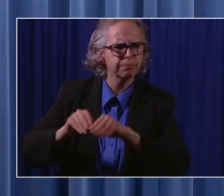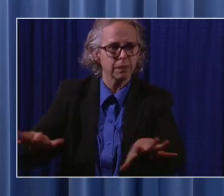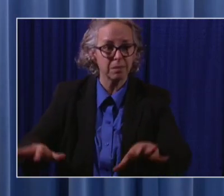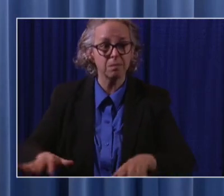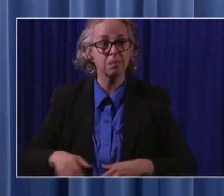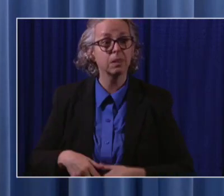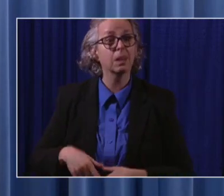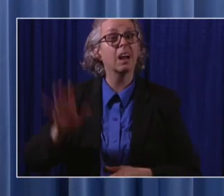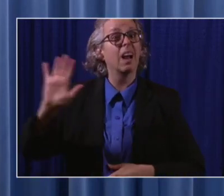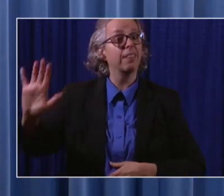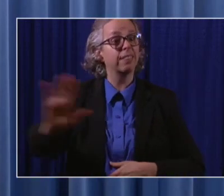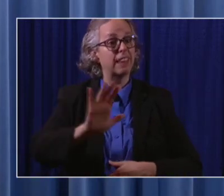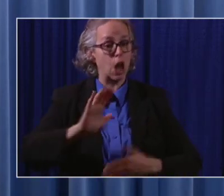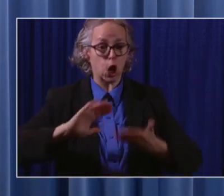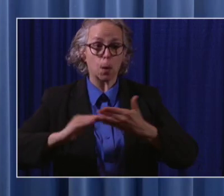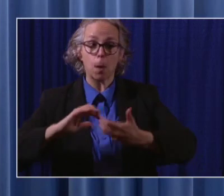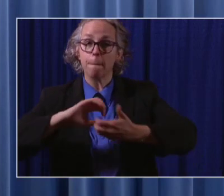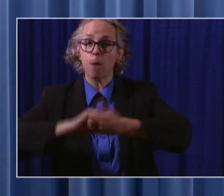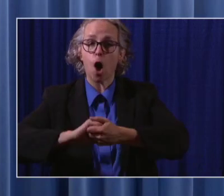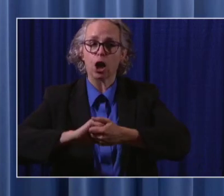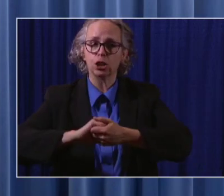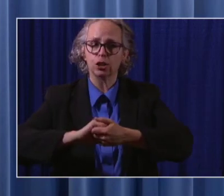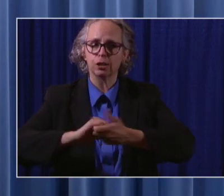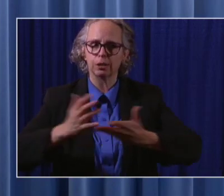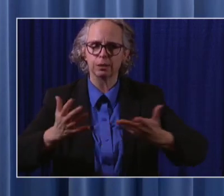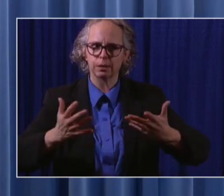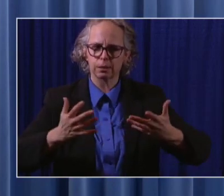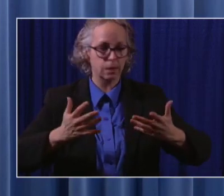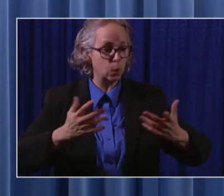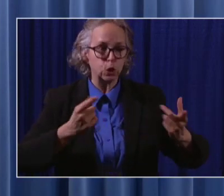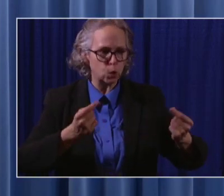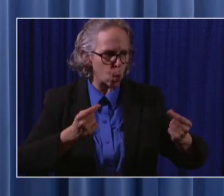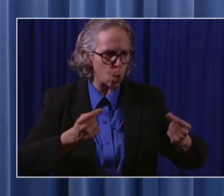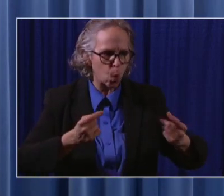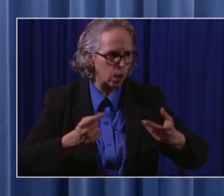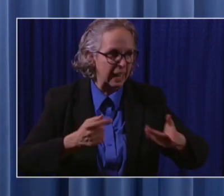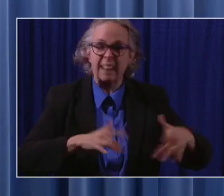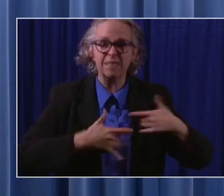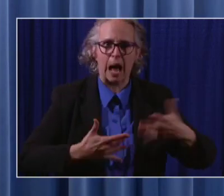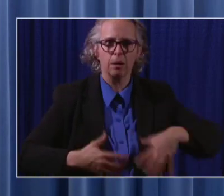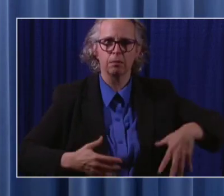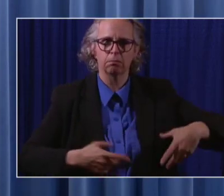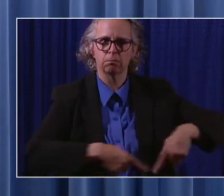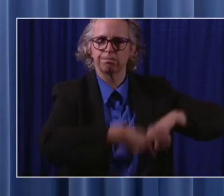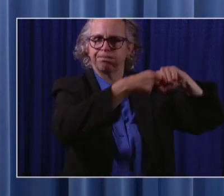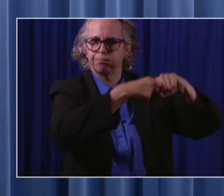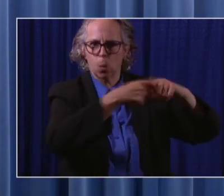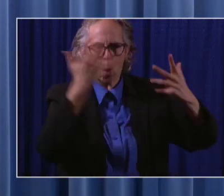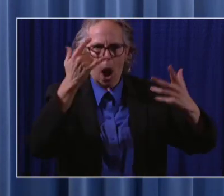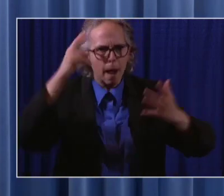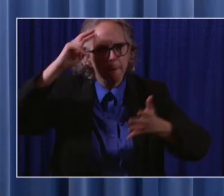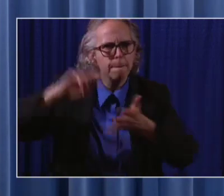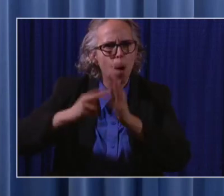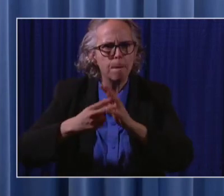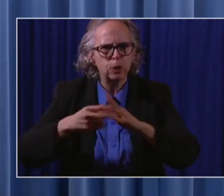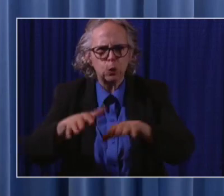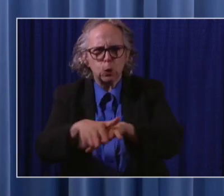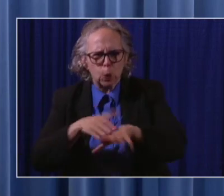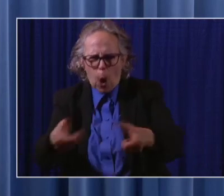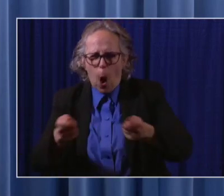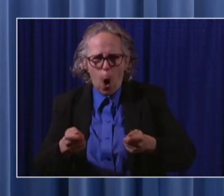activities, stopped activities and events to help slow the spread. So again, shout out to Defiance County and Delaware County and the other